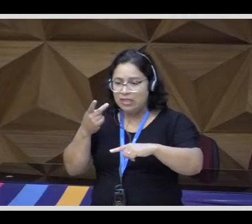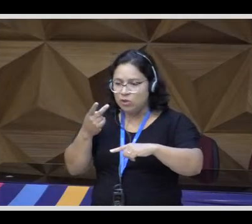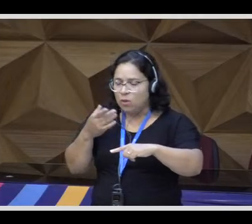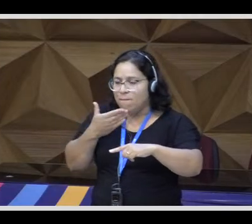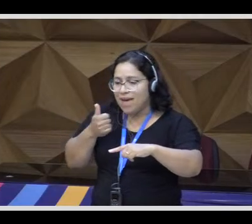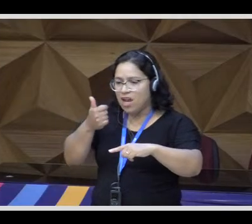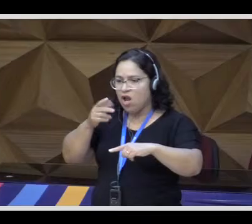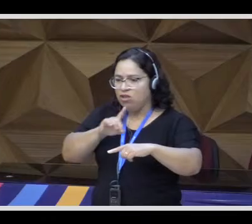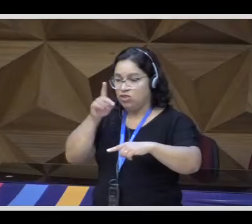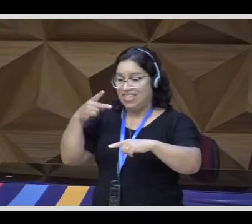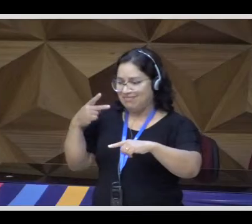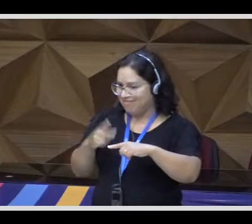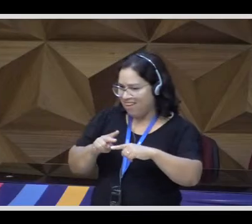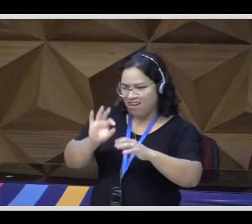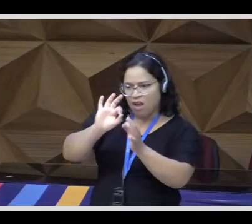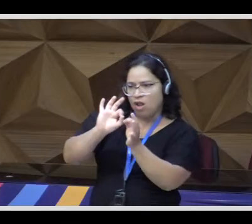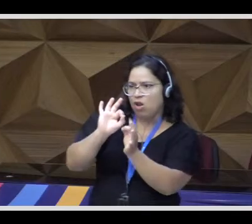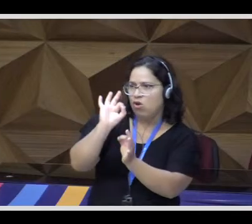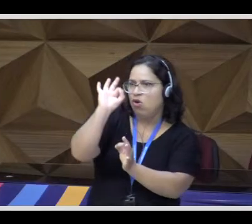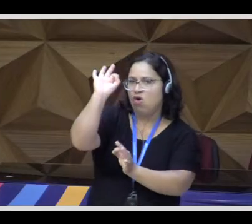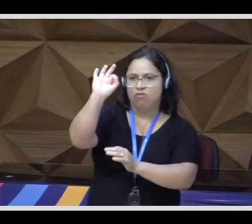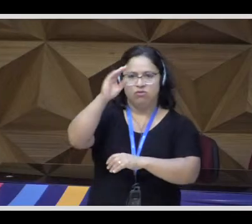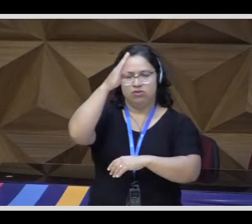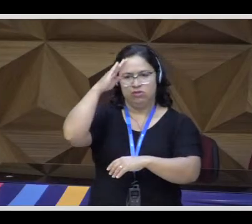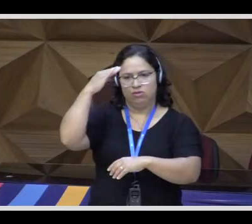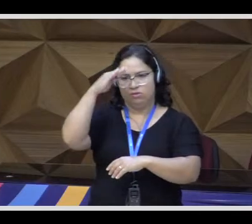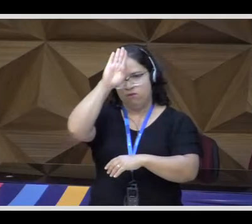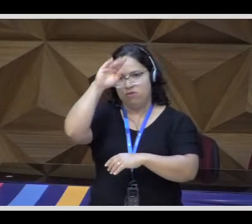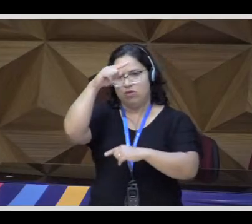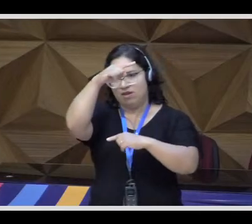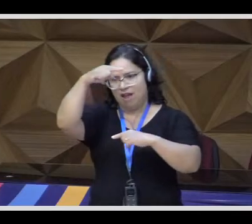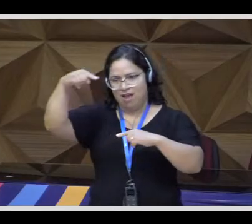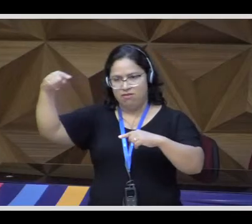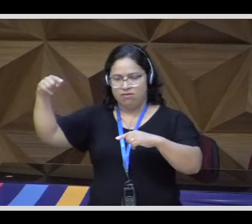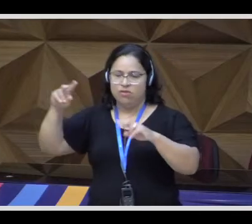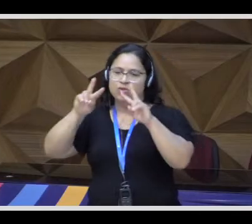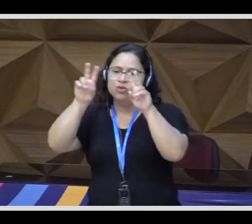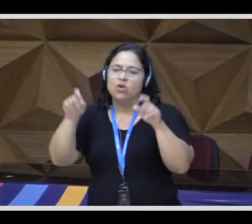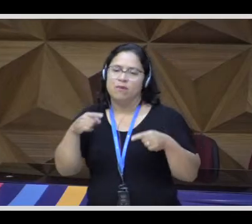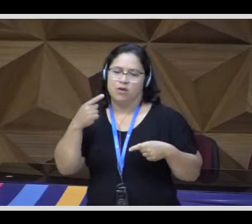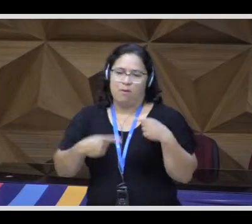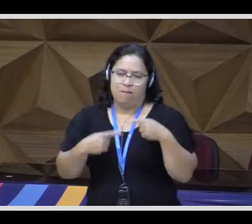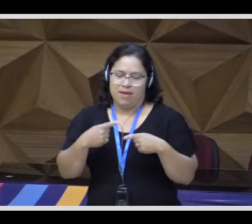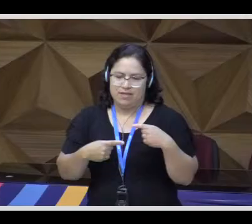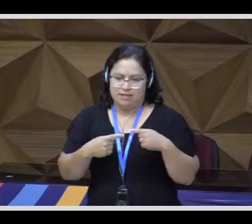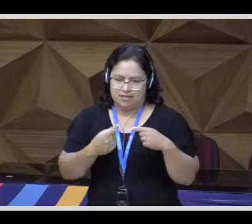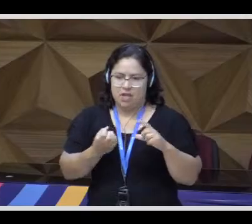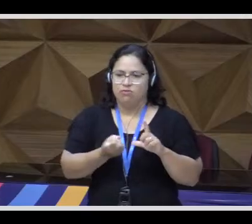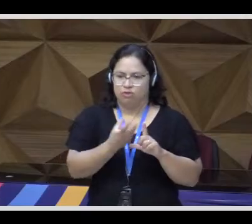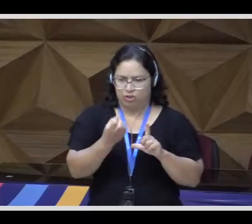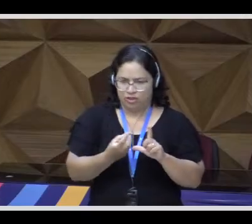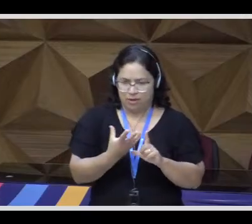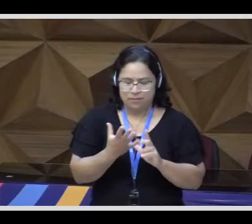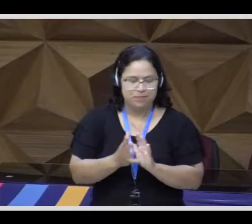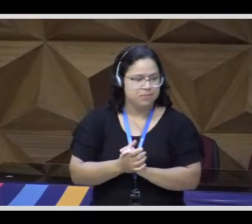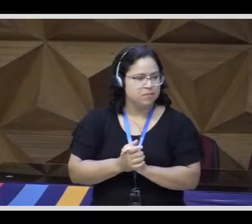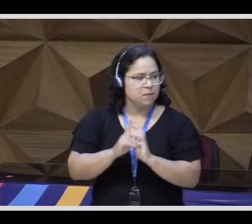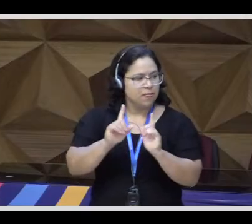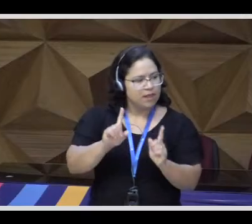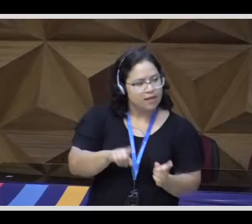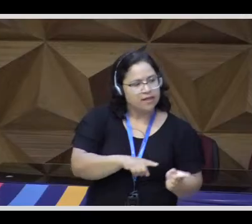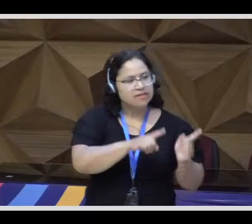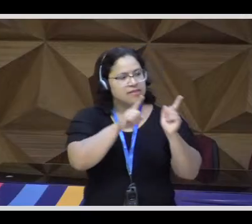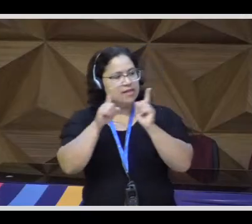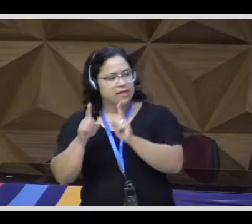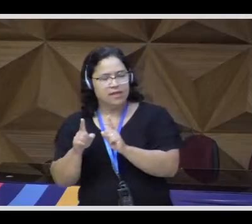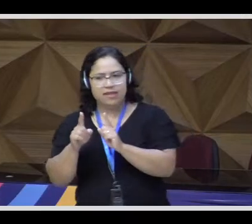of digital competition, right? Then you see that the first time in